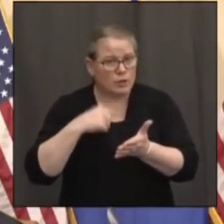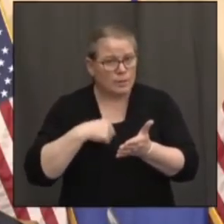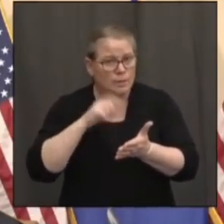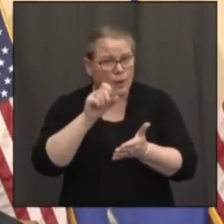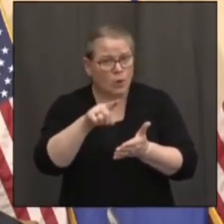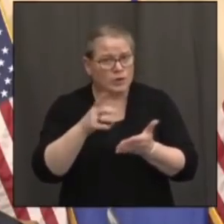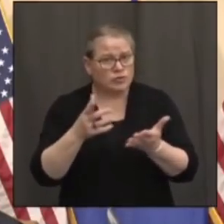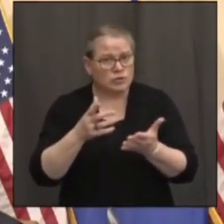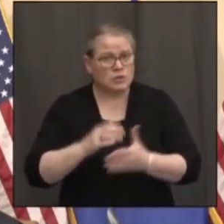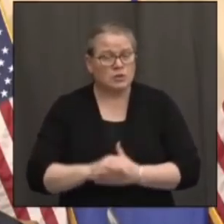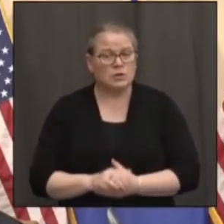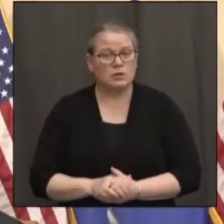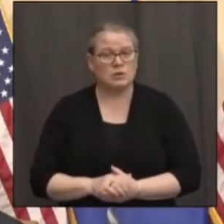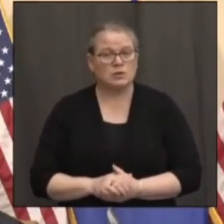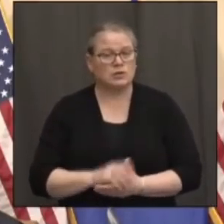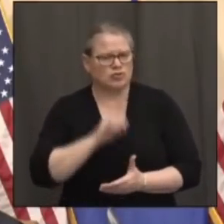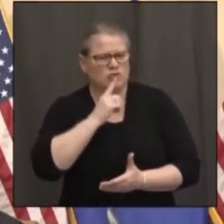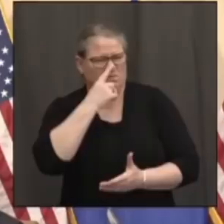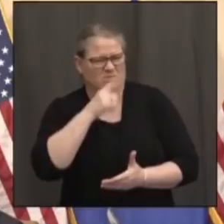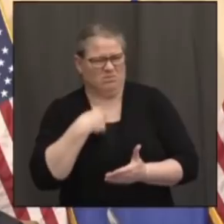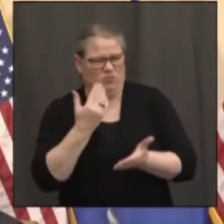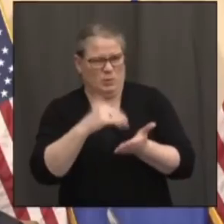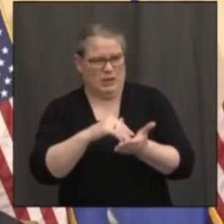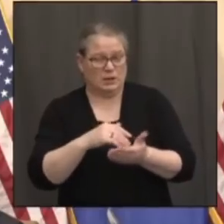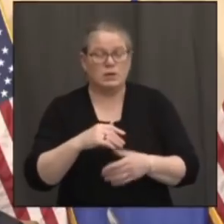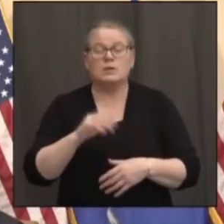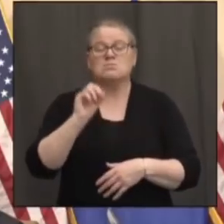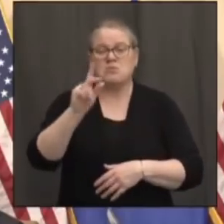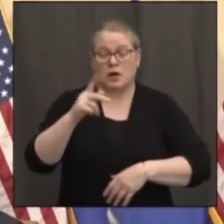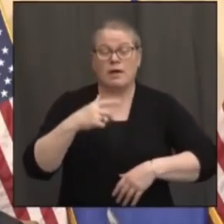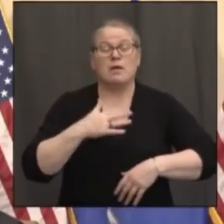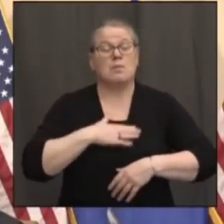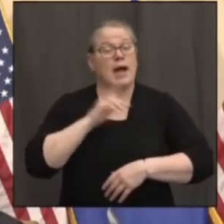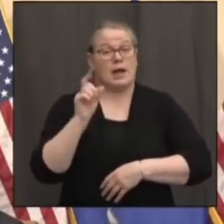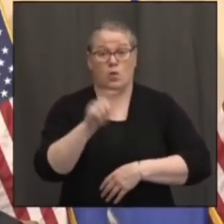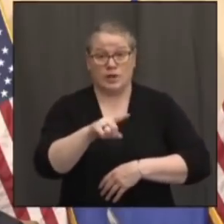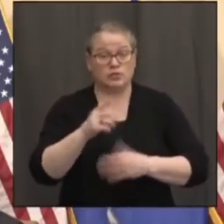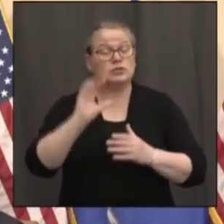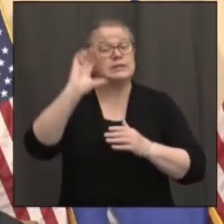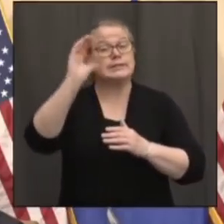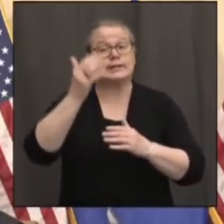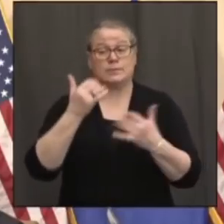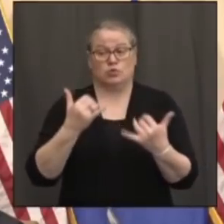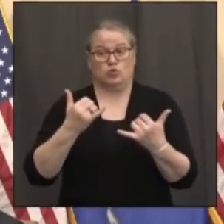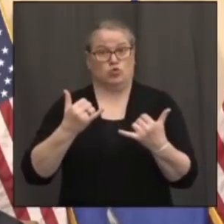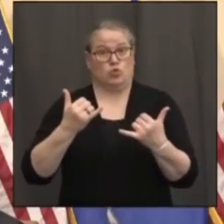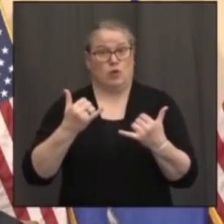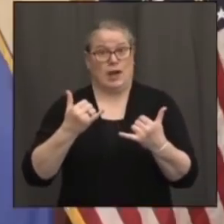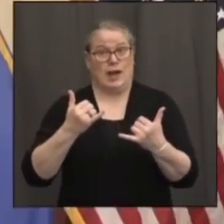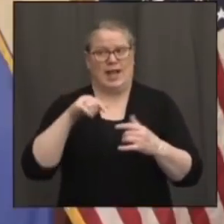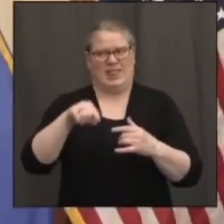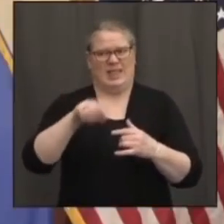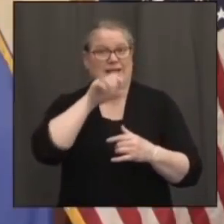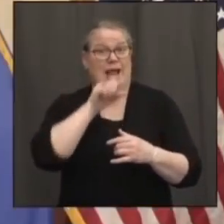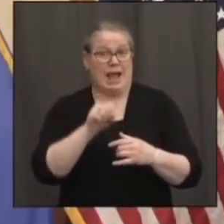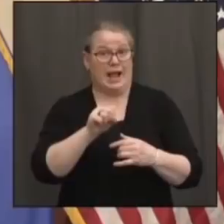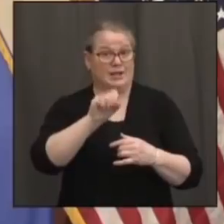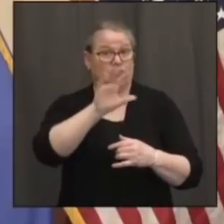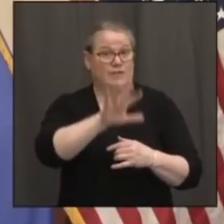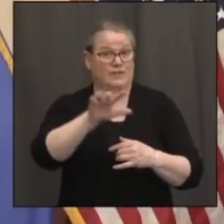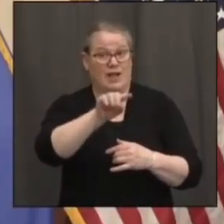Sure. Okay, so basically I was saying that it seems like we're seeing the biggest rush out of this age group, 55